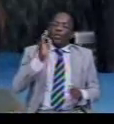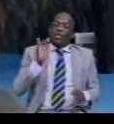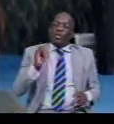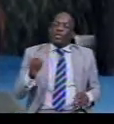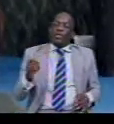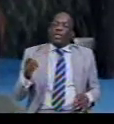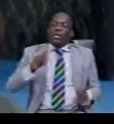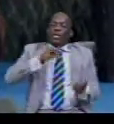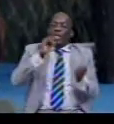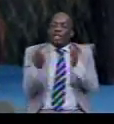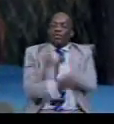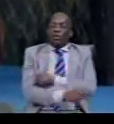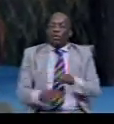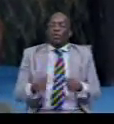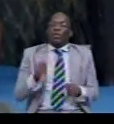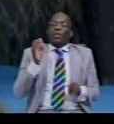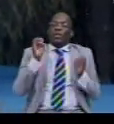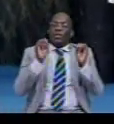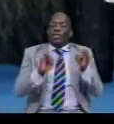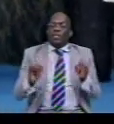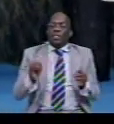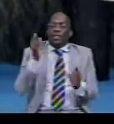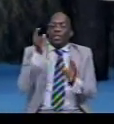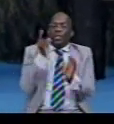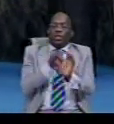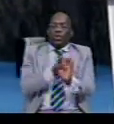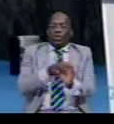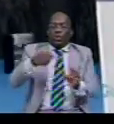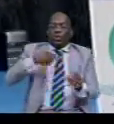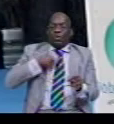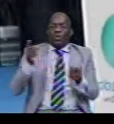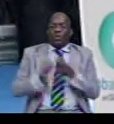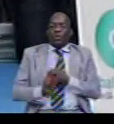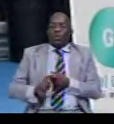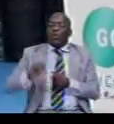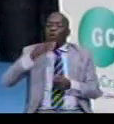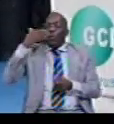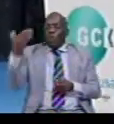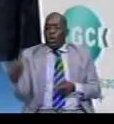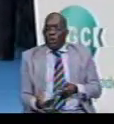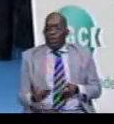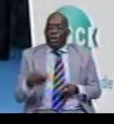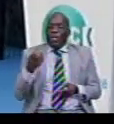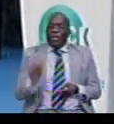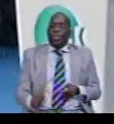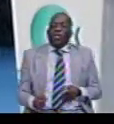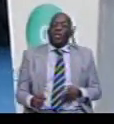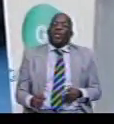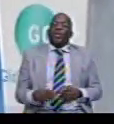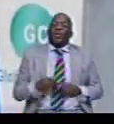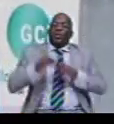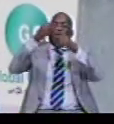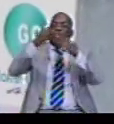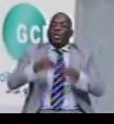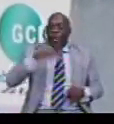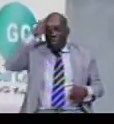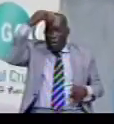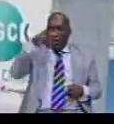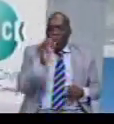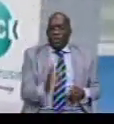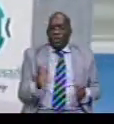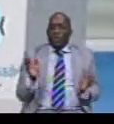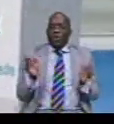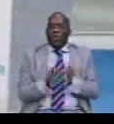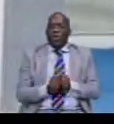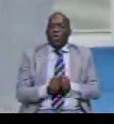teaching. Join me to welcome to the pulpit the unique man of God with unquestionable, undying,